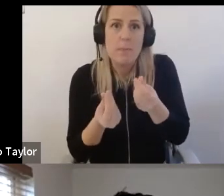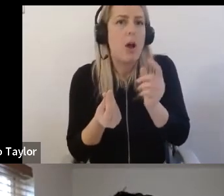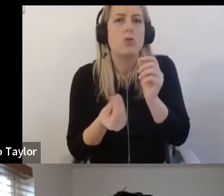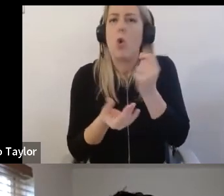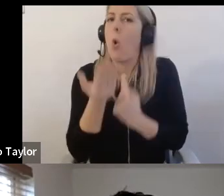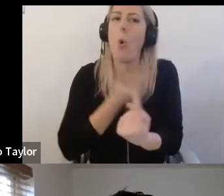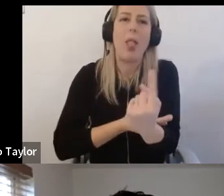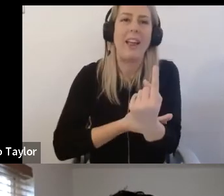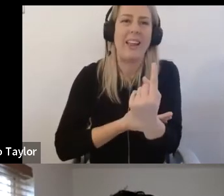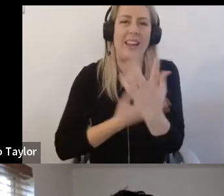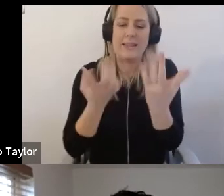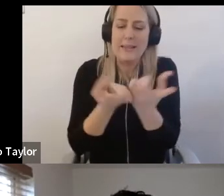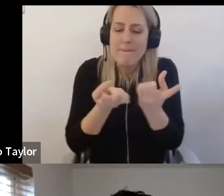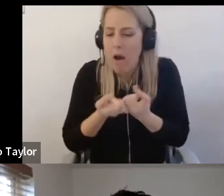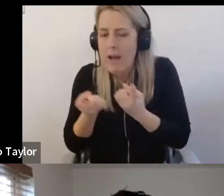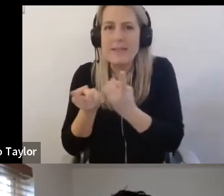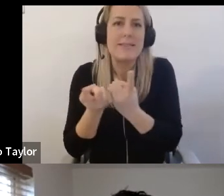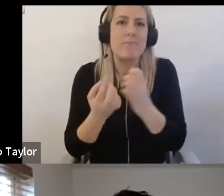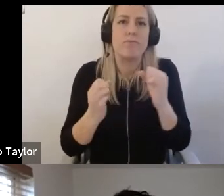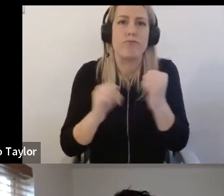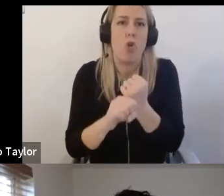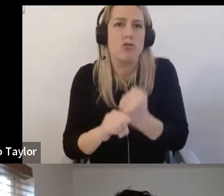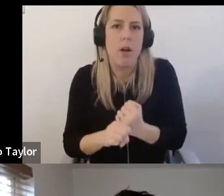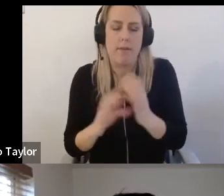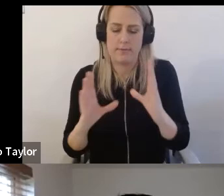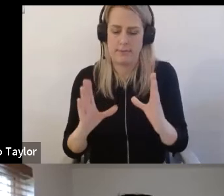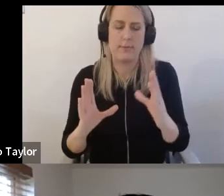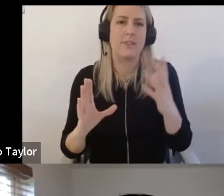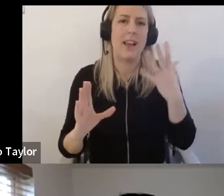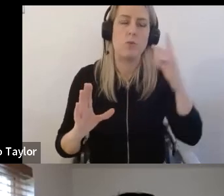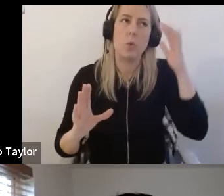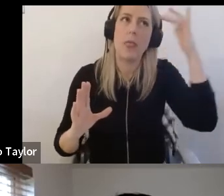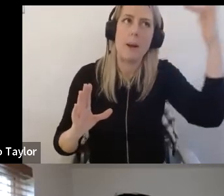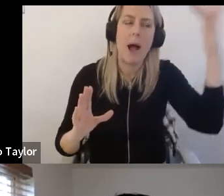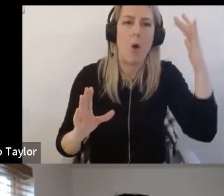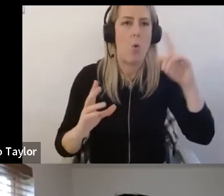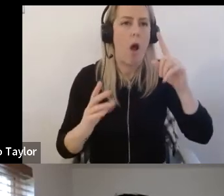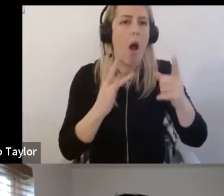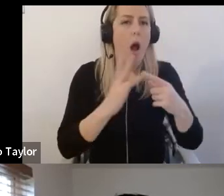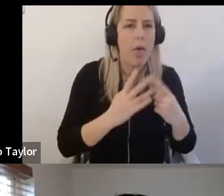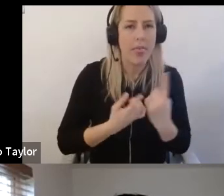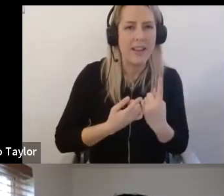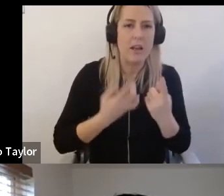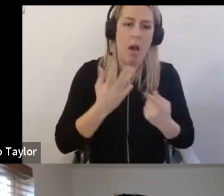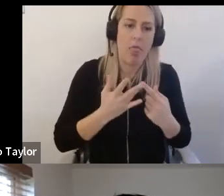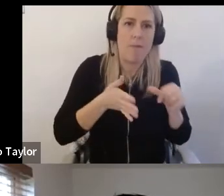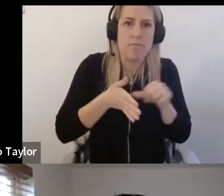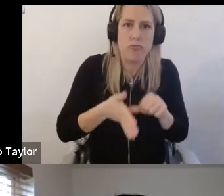exclusively resources. And there's value in digging down to understand what are some of the other drivers